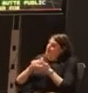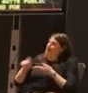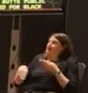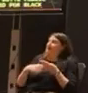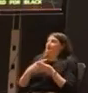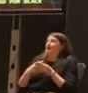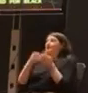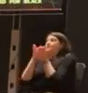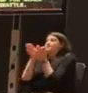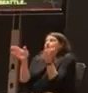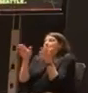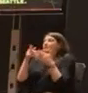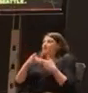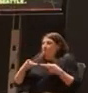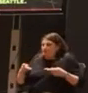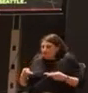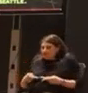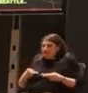Seattle.